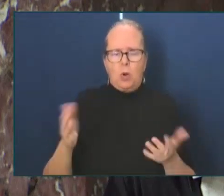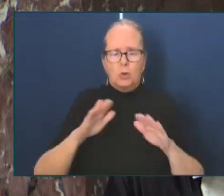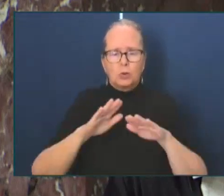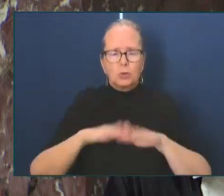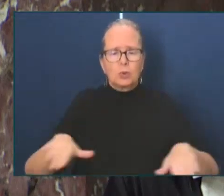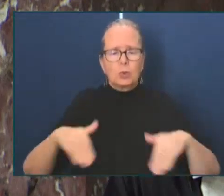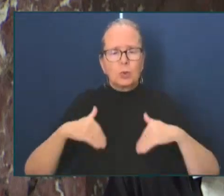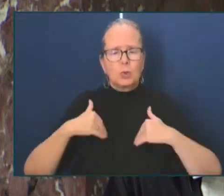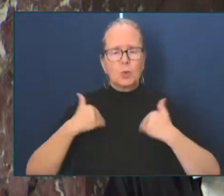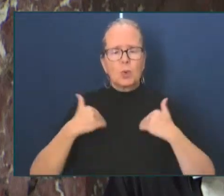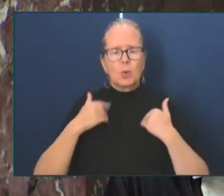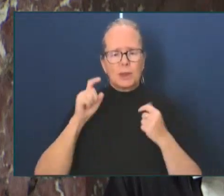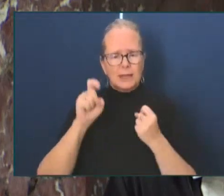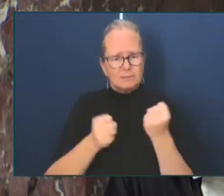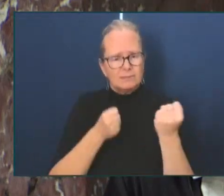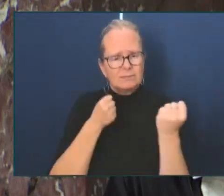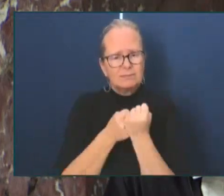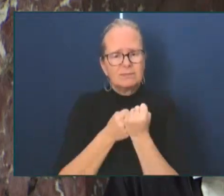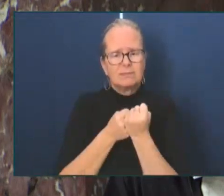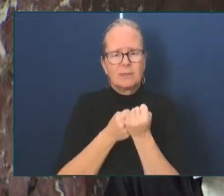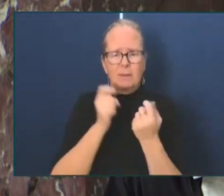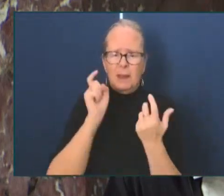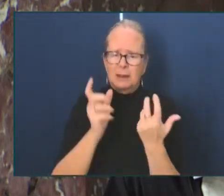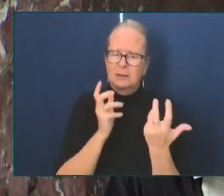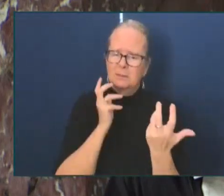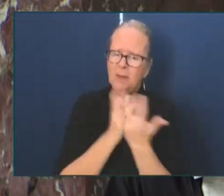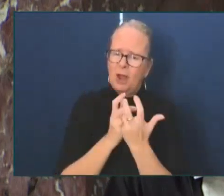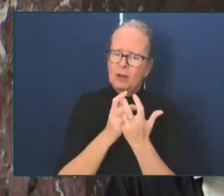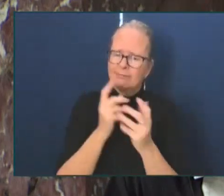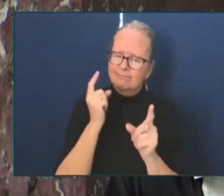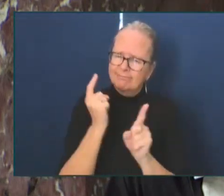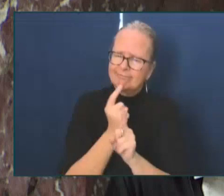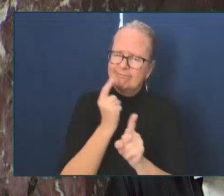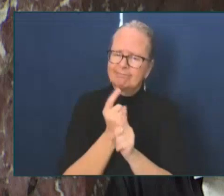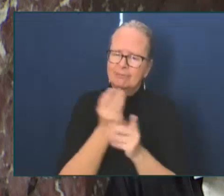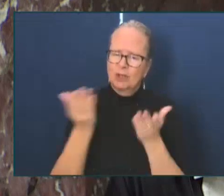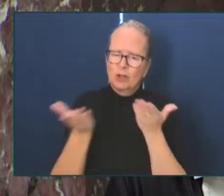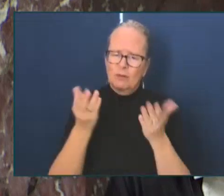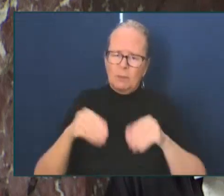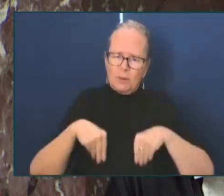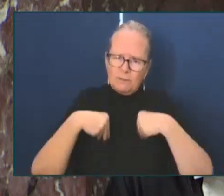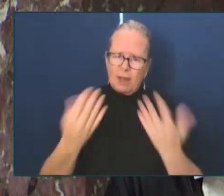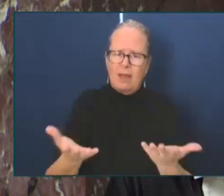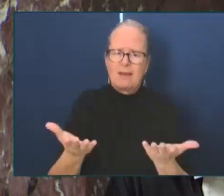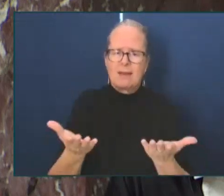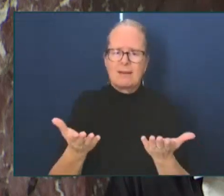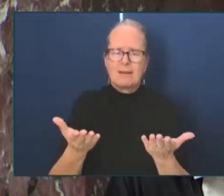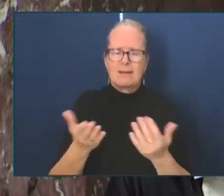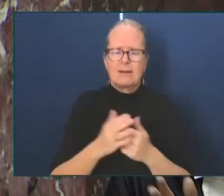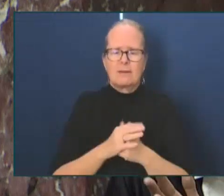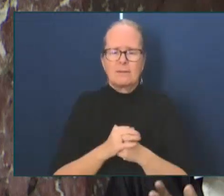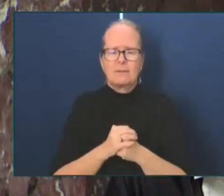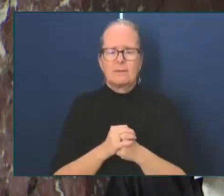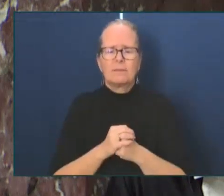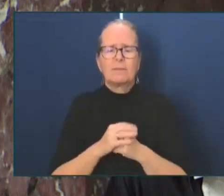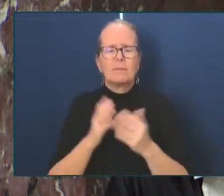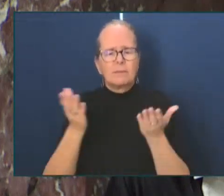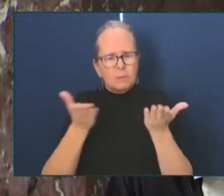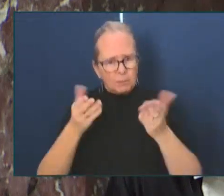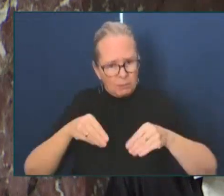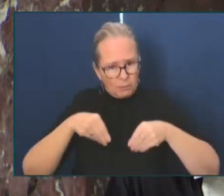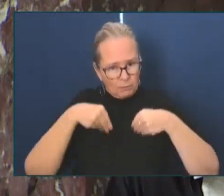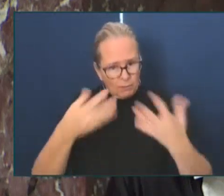to meet their unique needs of them as children as early as possible to help them on their developmental